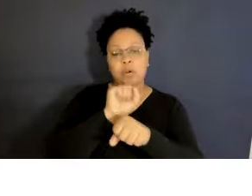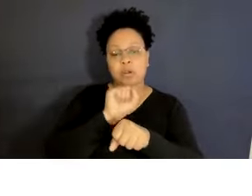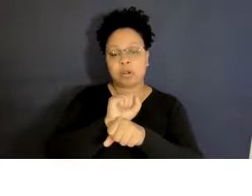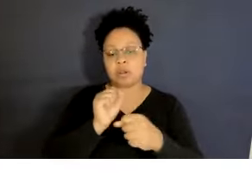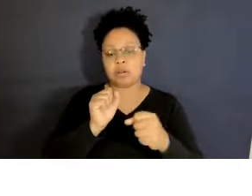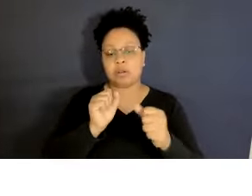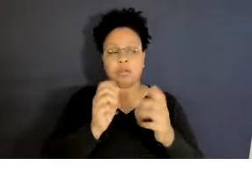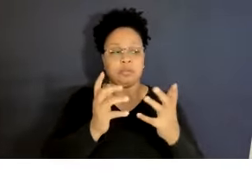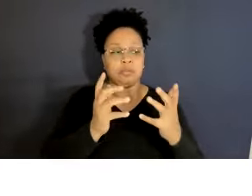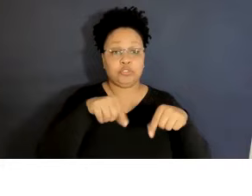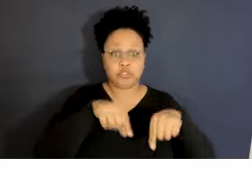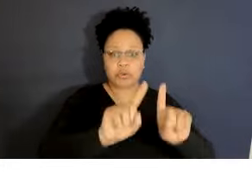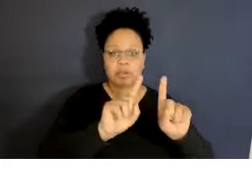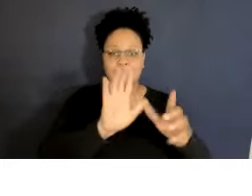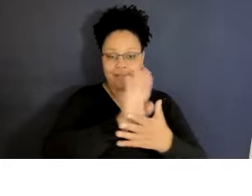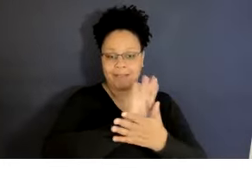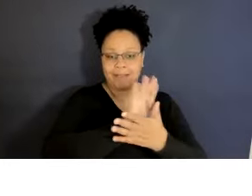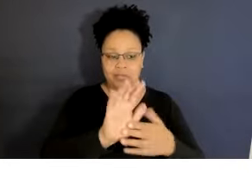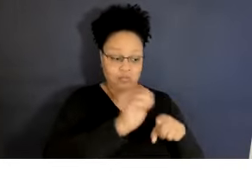within those 5 weeks. And